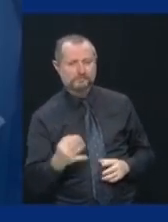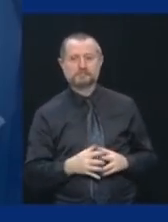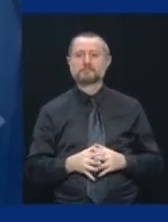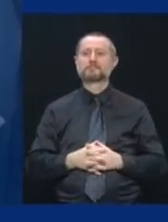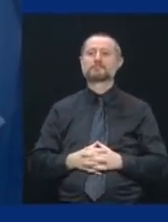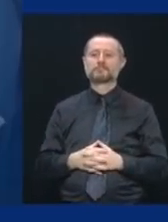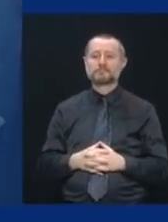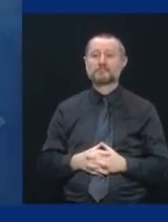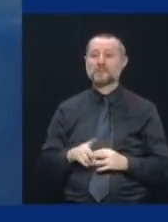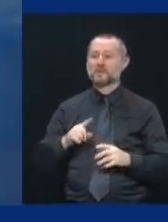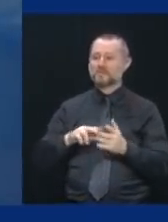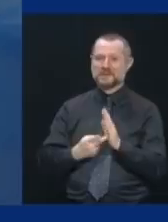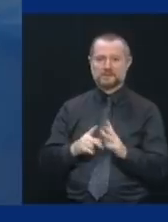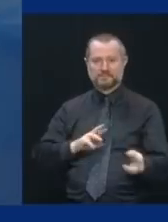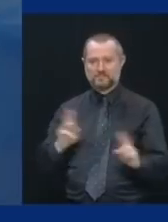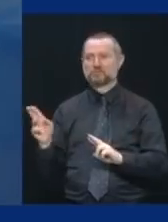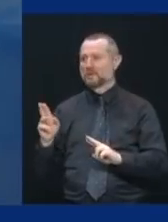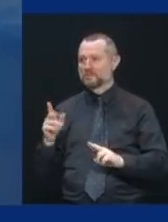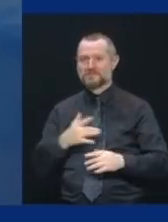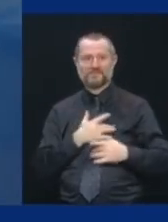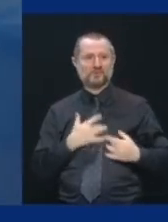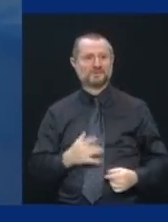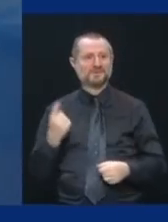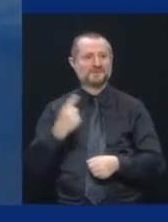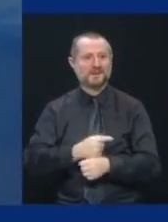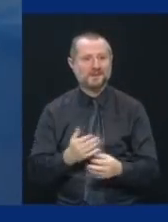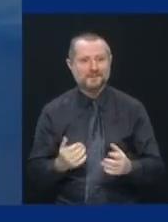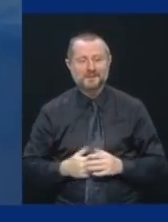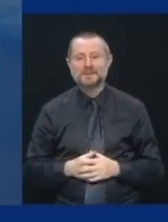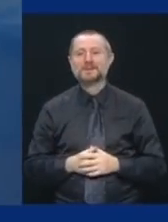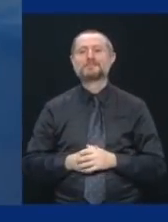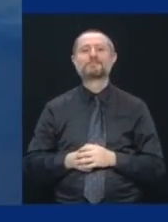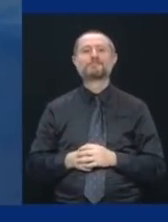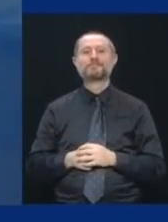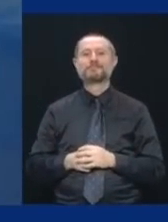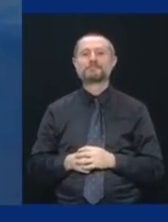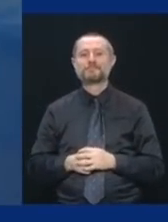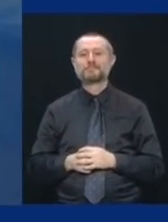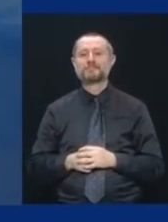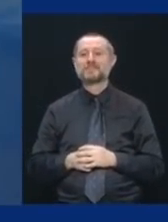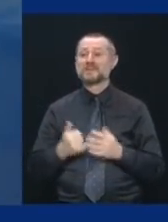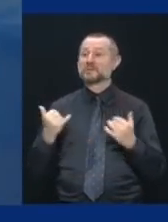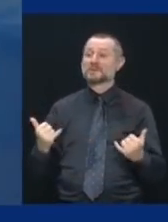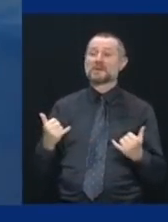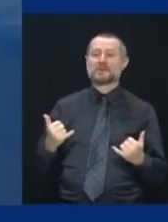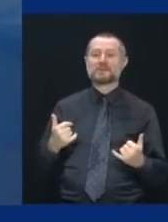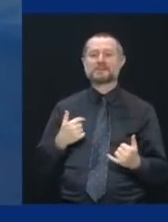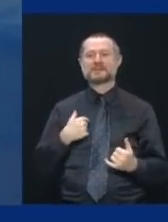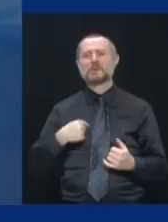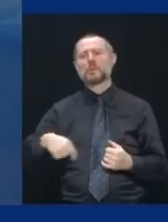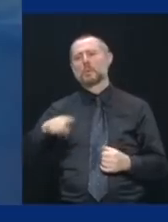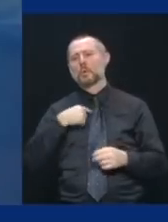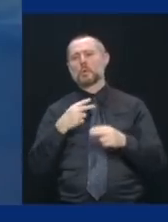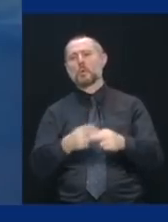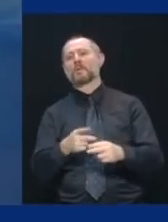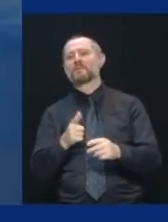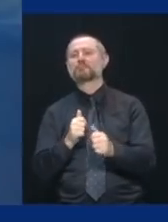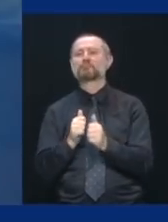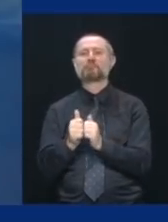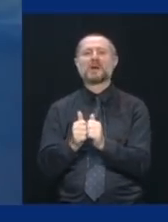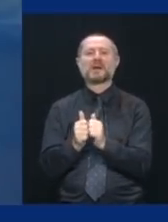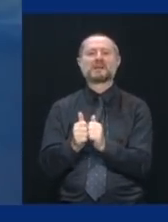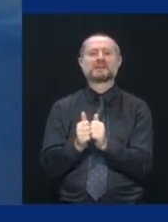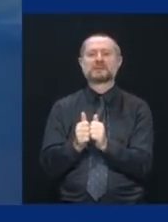they'll have a big Valentine's Day. We overall are in a foot race with the